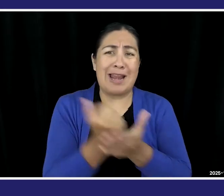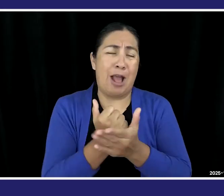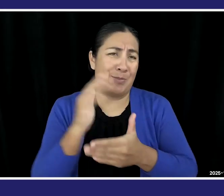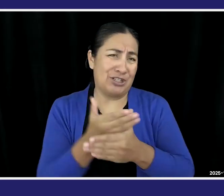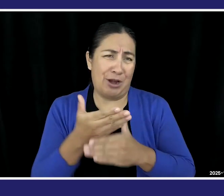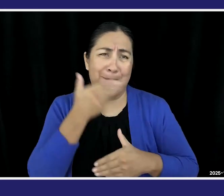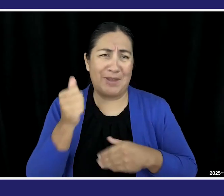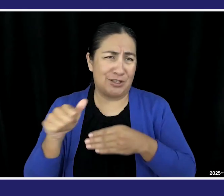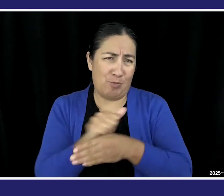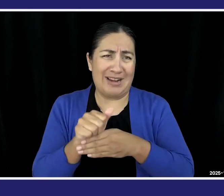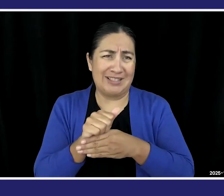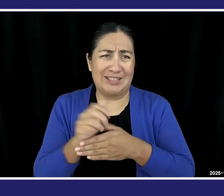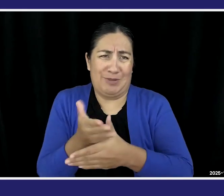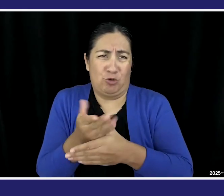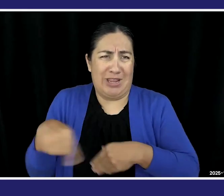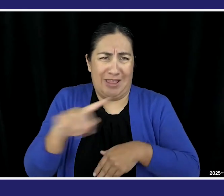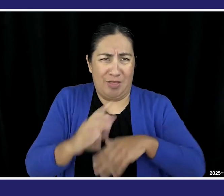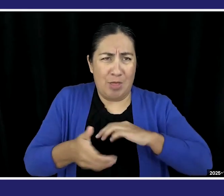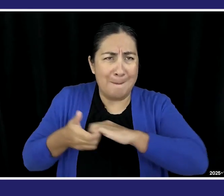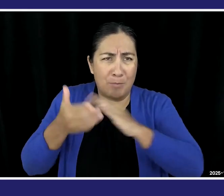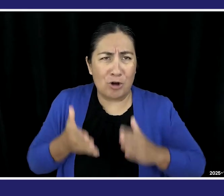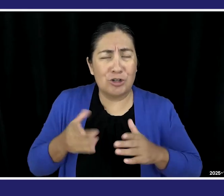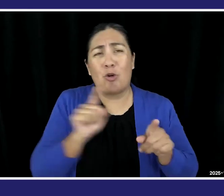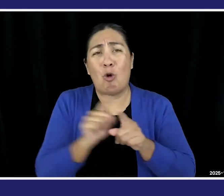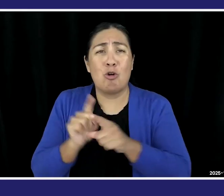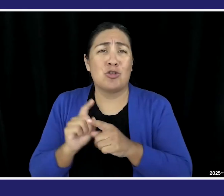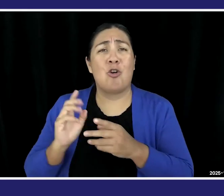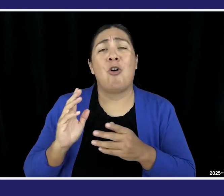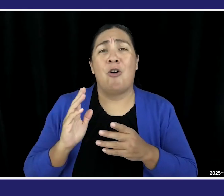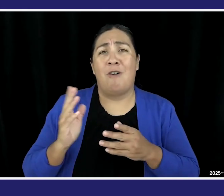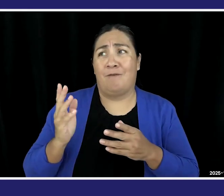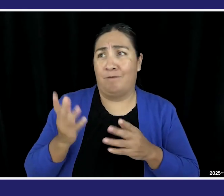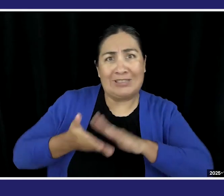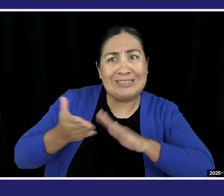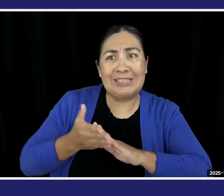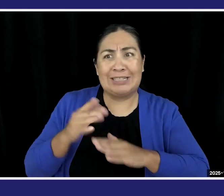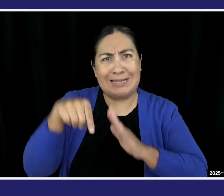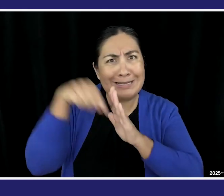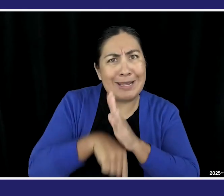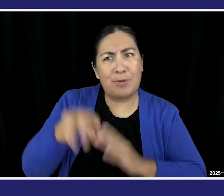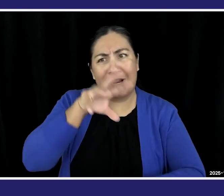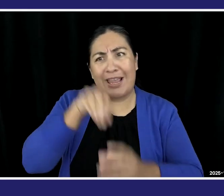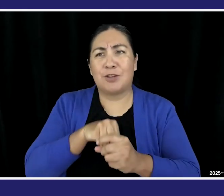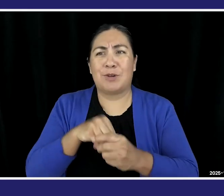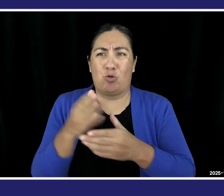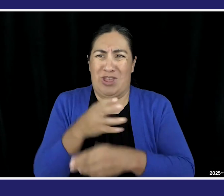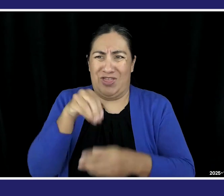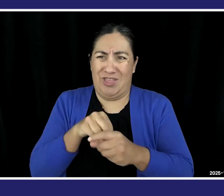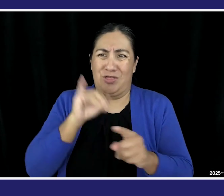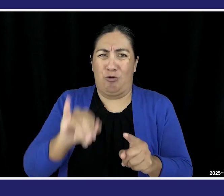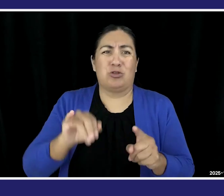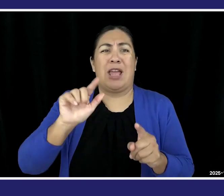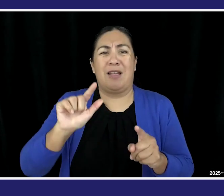partners, and also just facilitating deeper engagement with the LHJs in these regions to assess community needs and